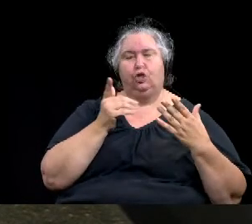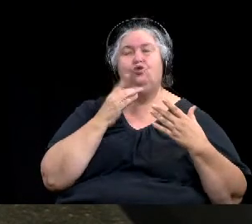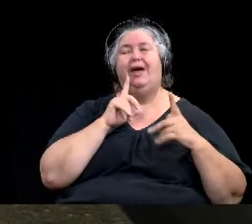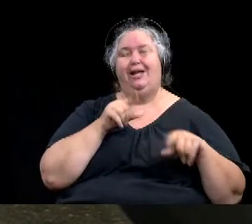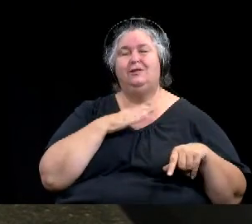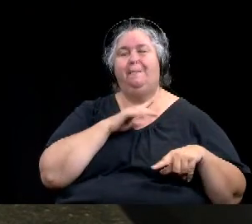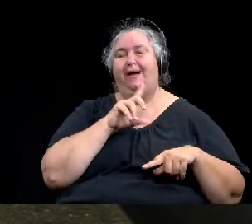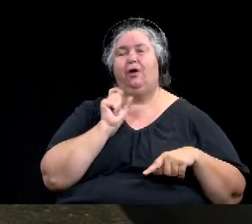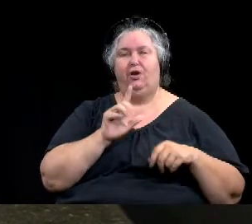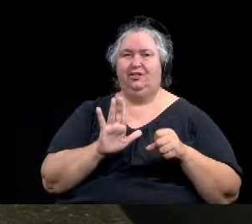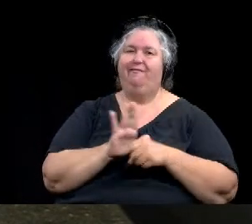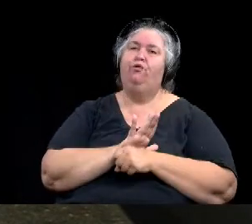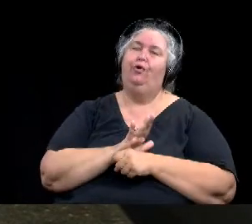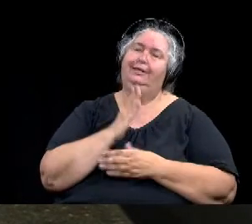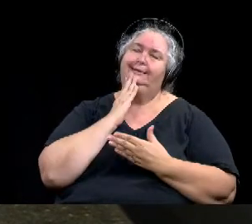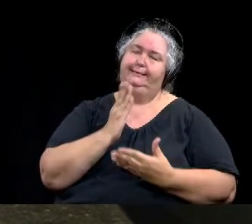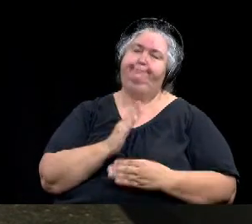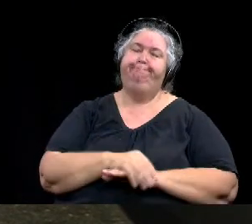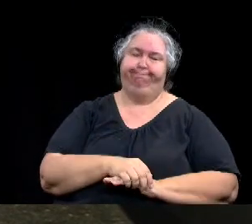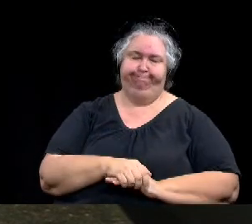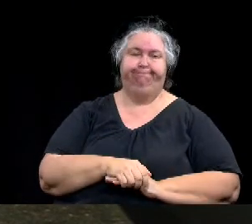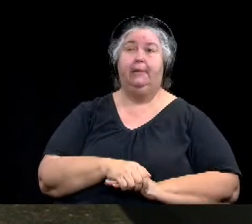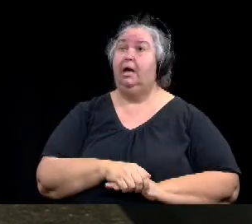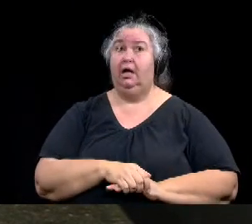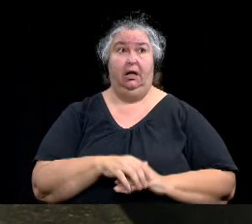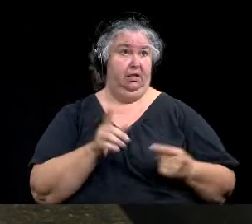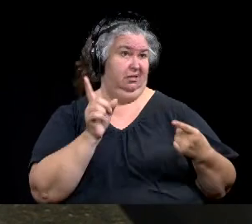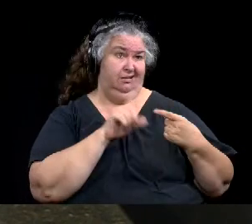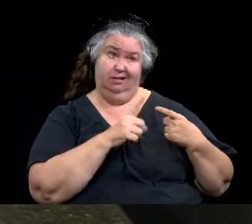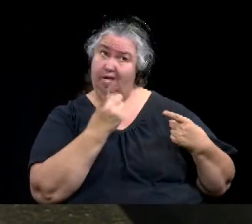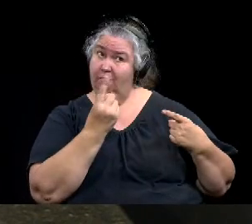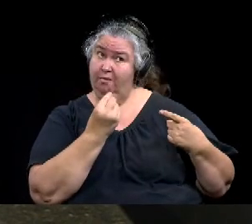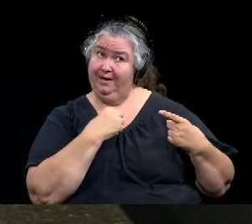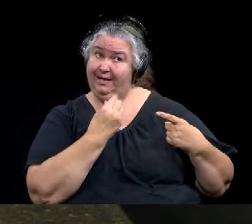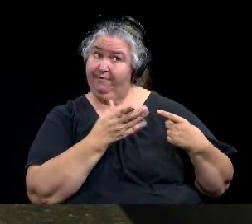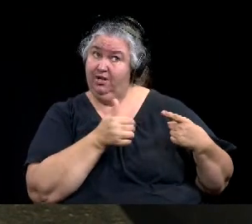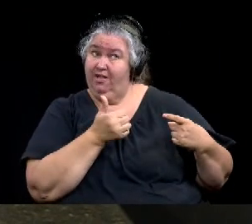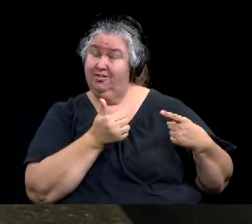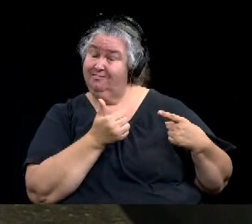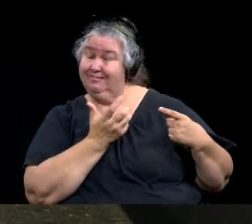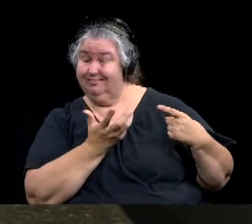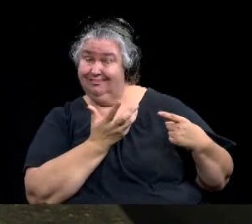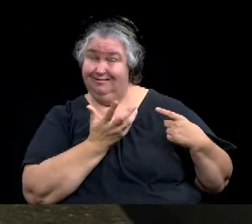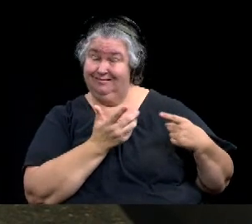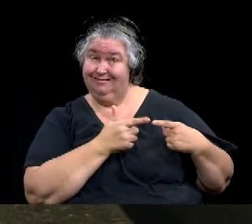question in full depth. Okay, very good. Brooke, did you have one more? We'll give you another shot since.